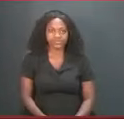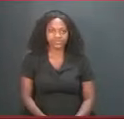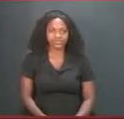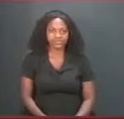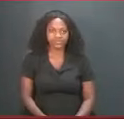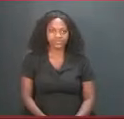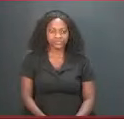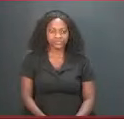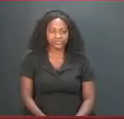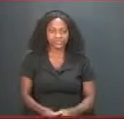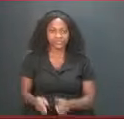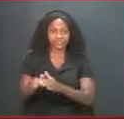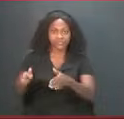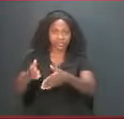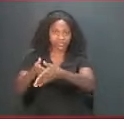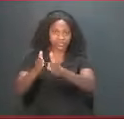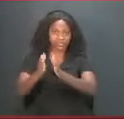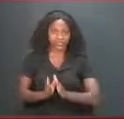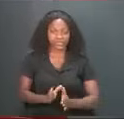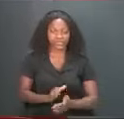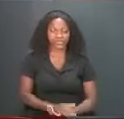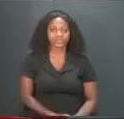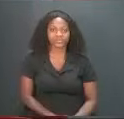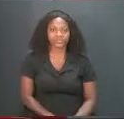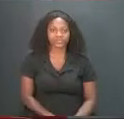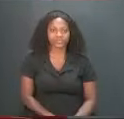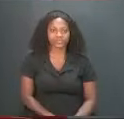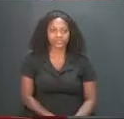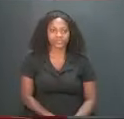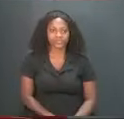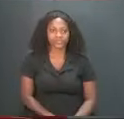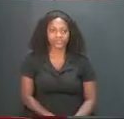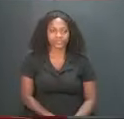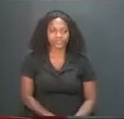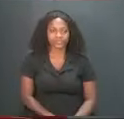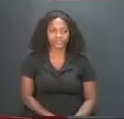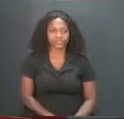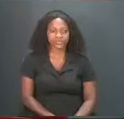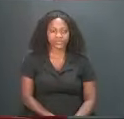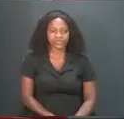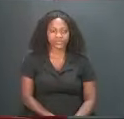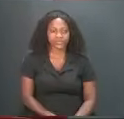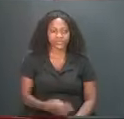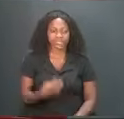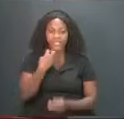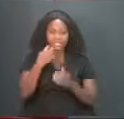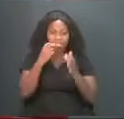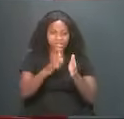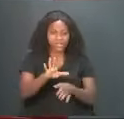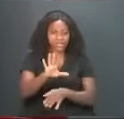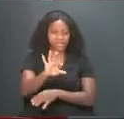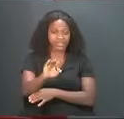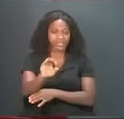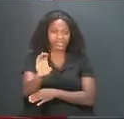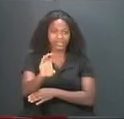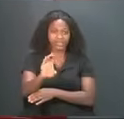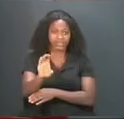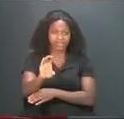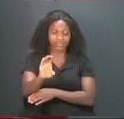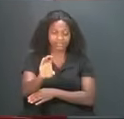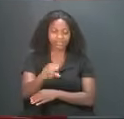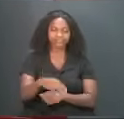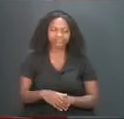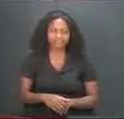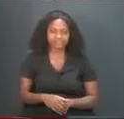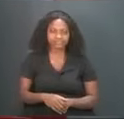Yes, Majority Leader. Yeah, Mr. Speaker, item number 9C is by the